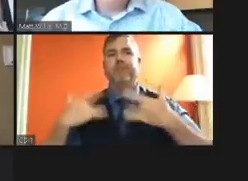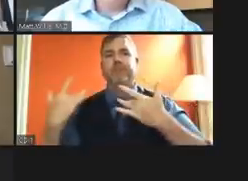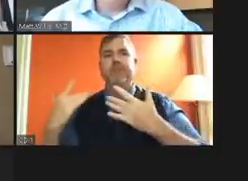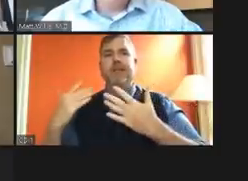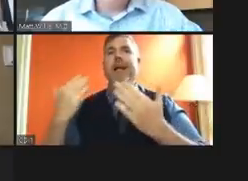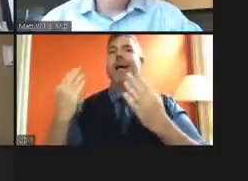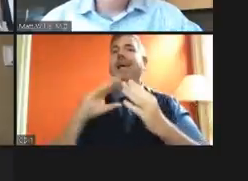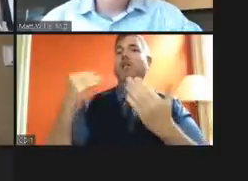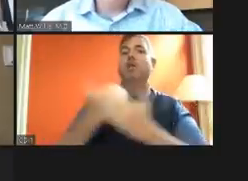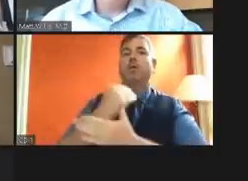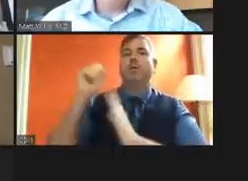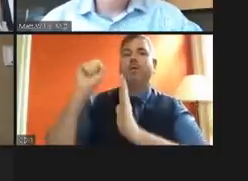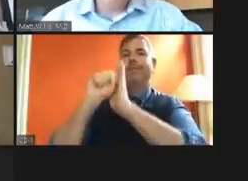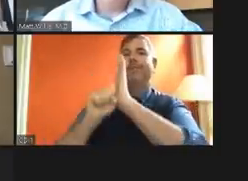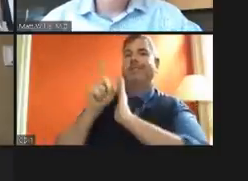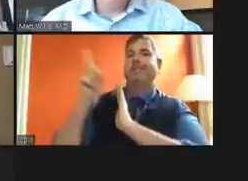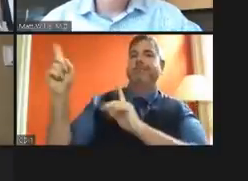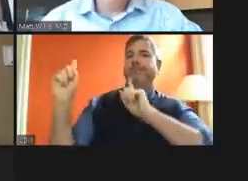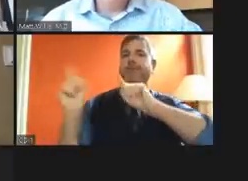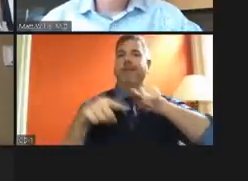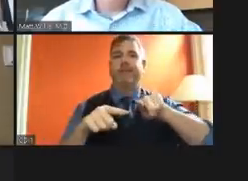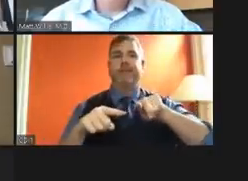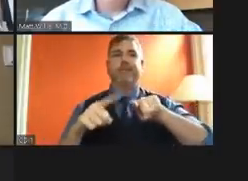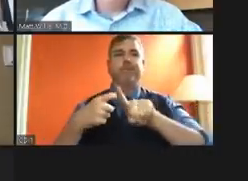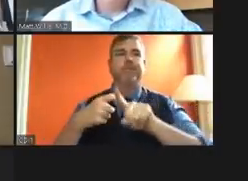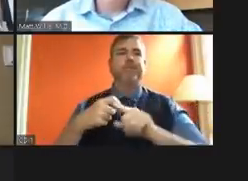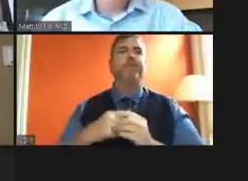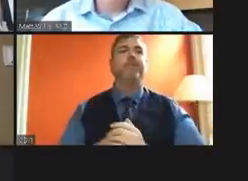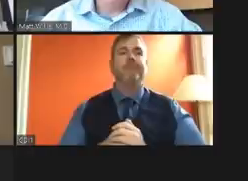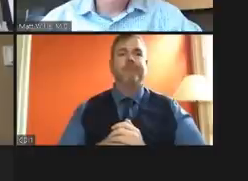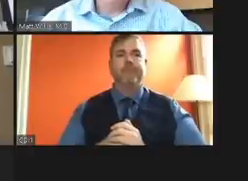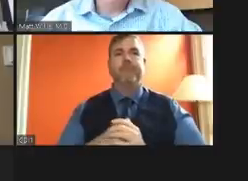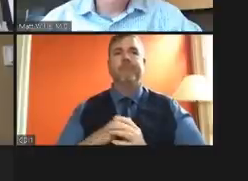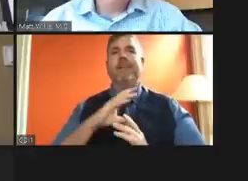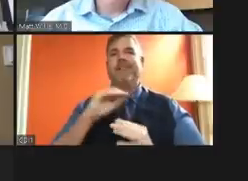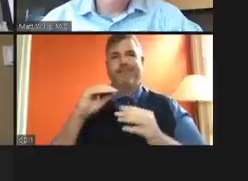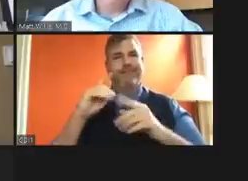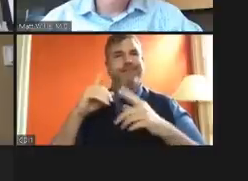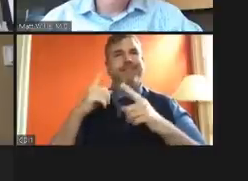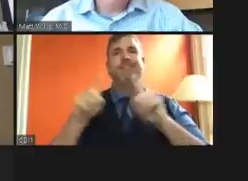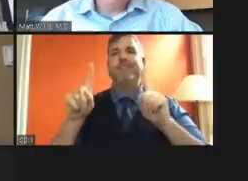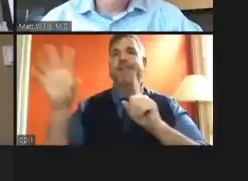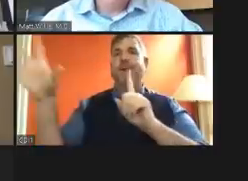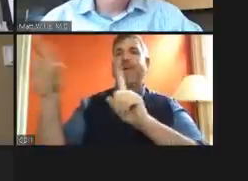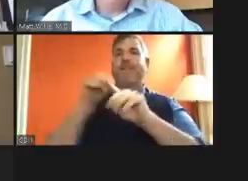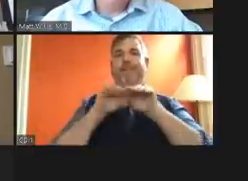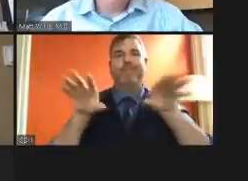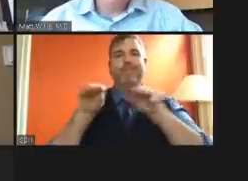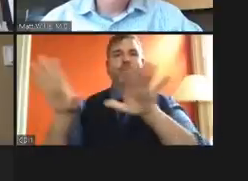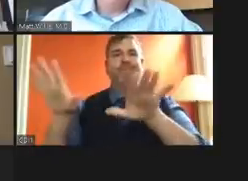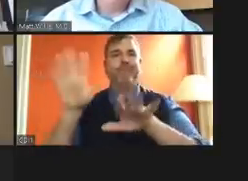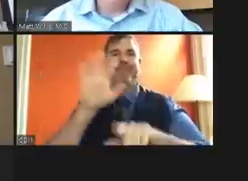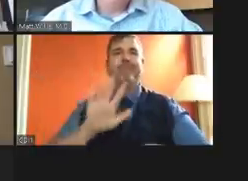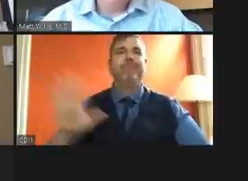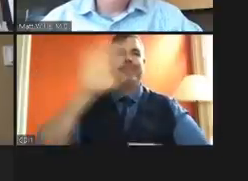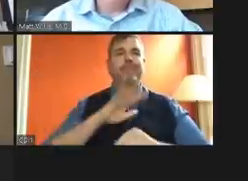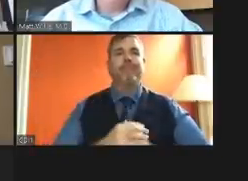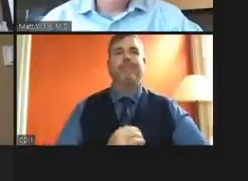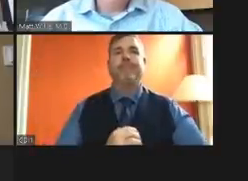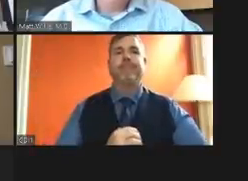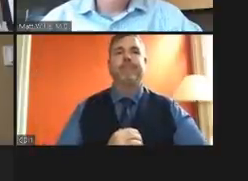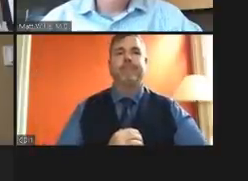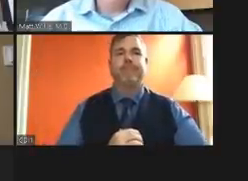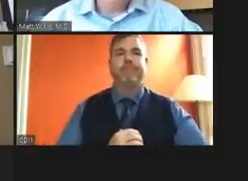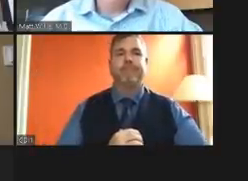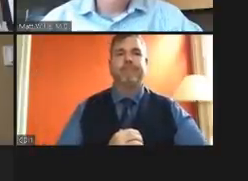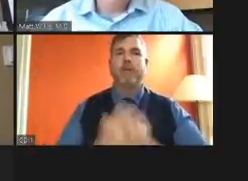we are experiencing here in Marin County and what's being done to address those. As a reminder, you can find the latest